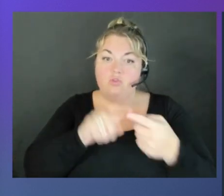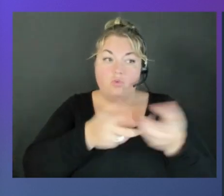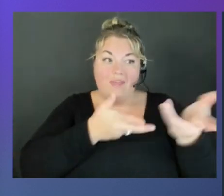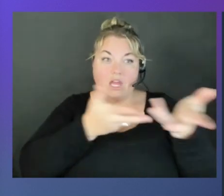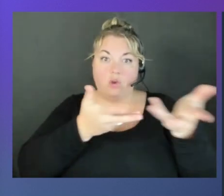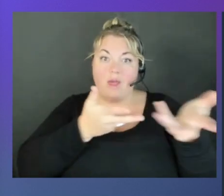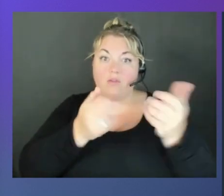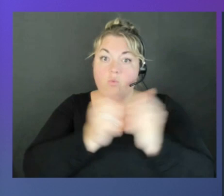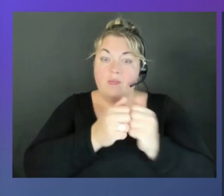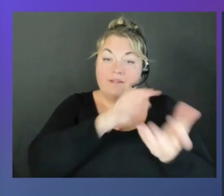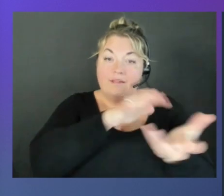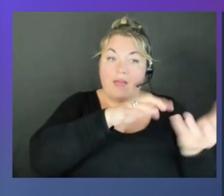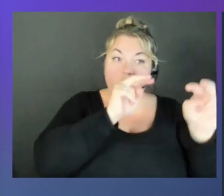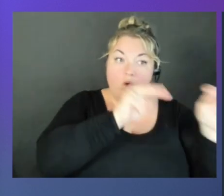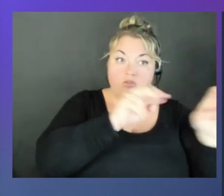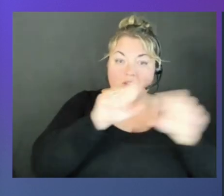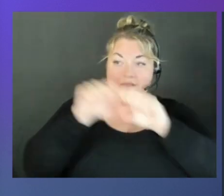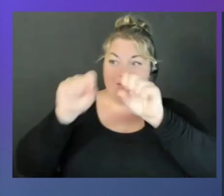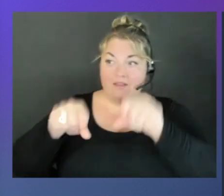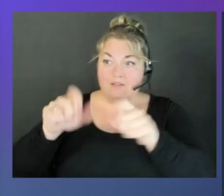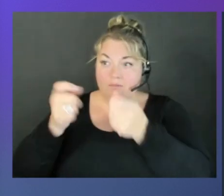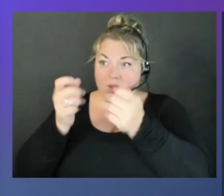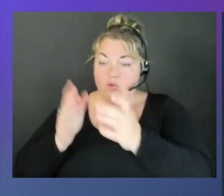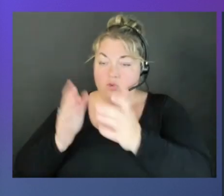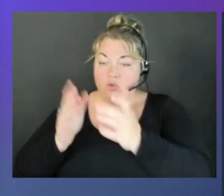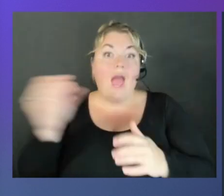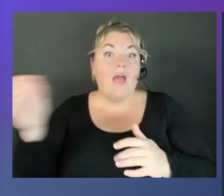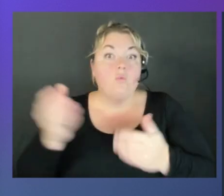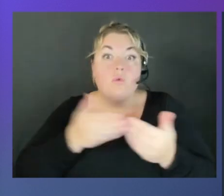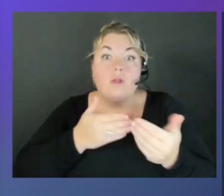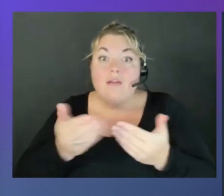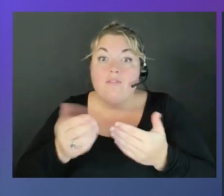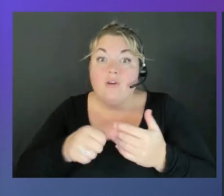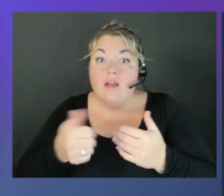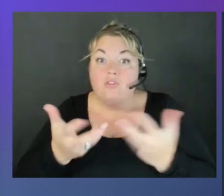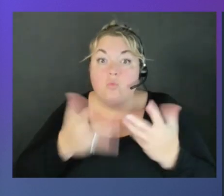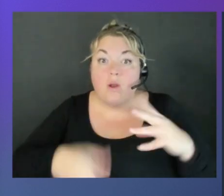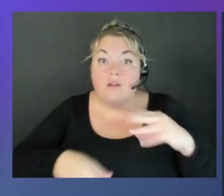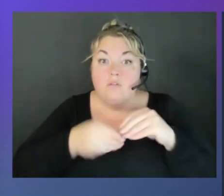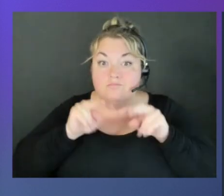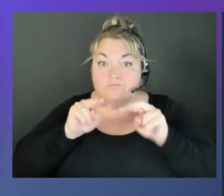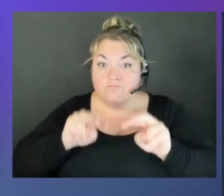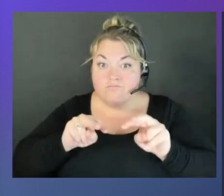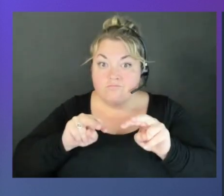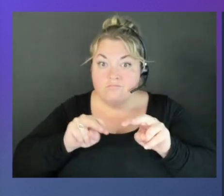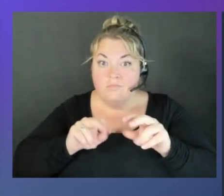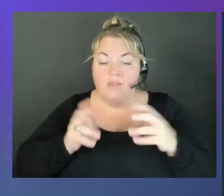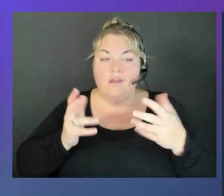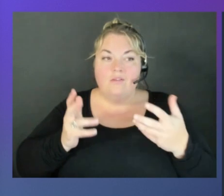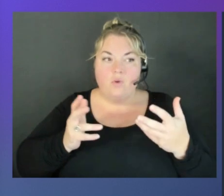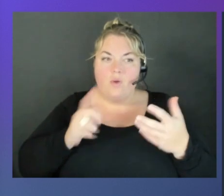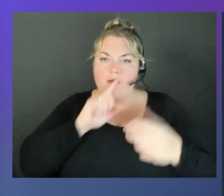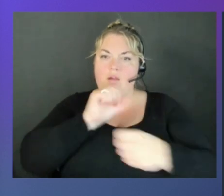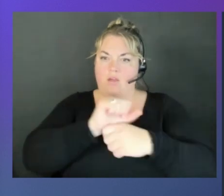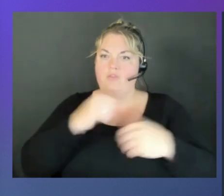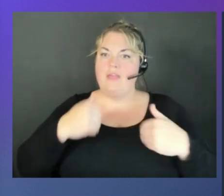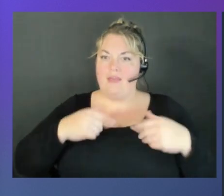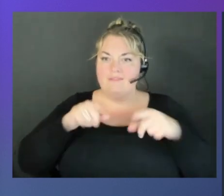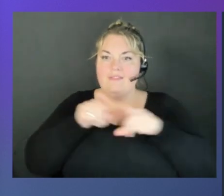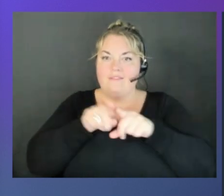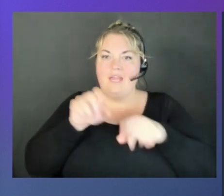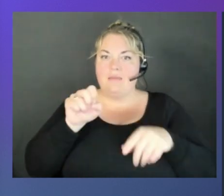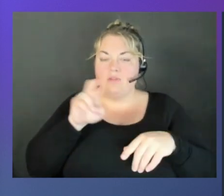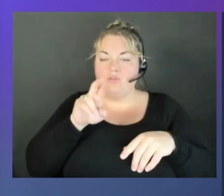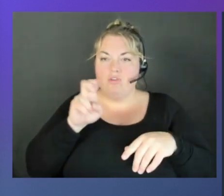Systems Manager and whatever else we want it to. So I actually have this same server. It's